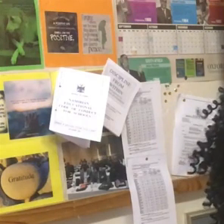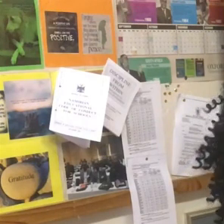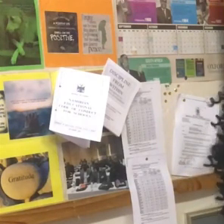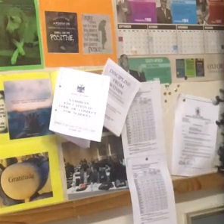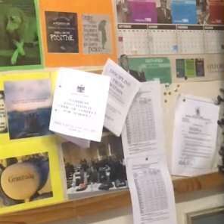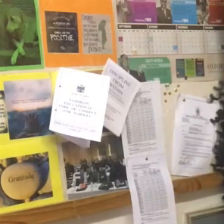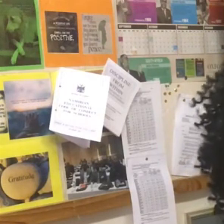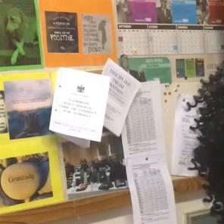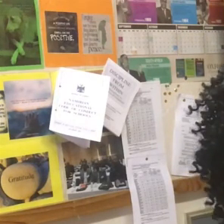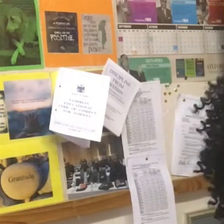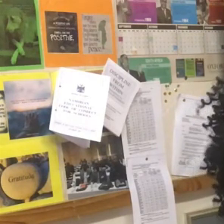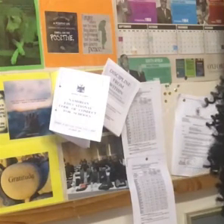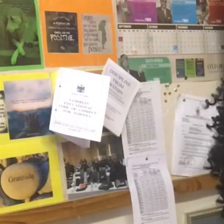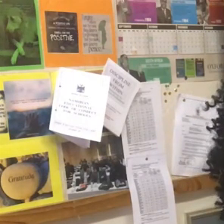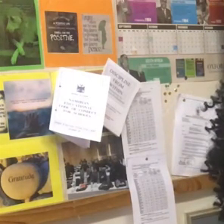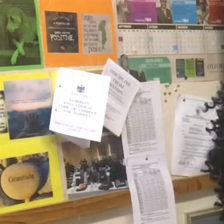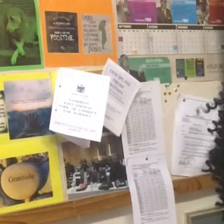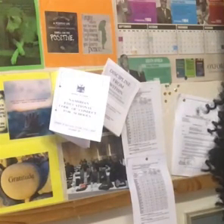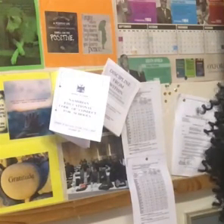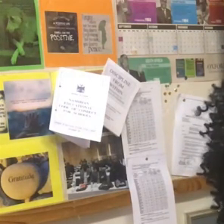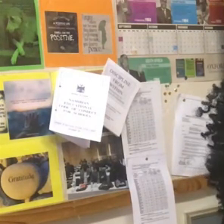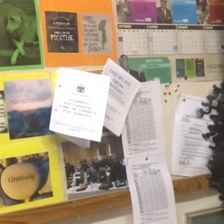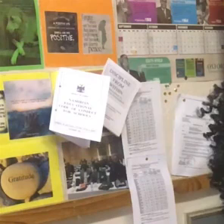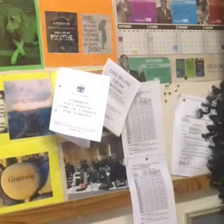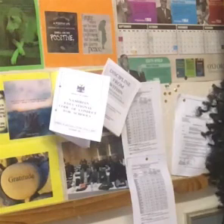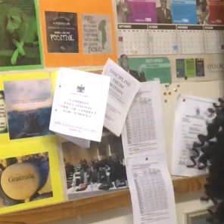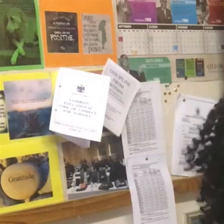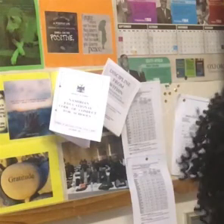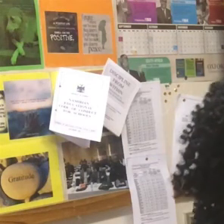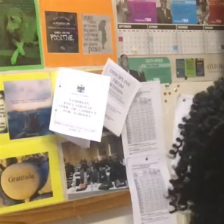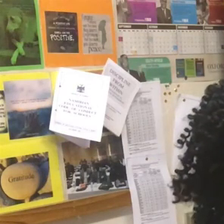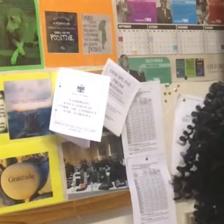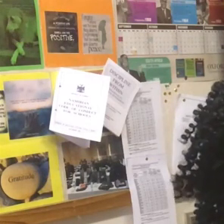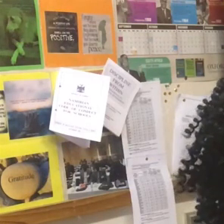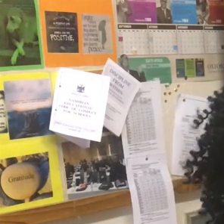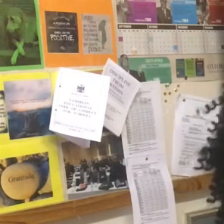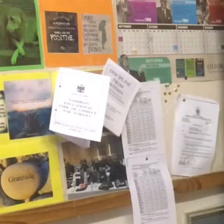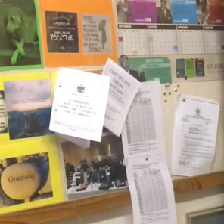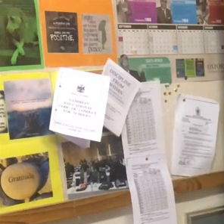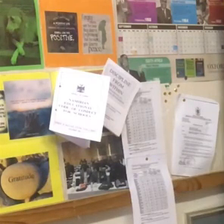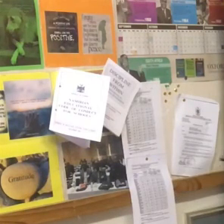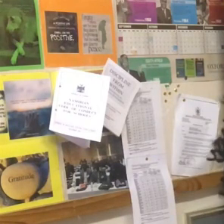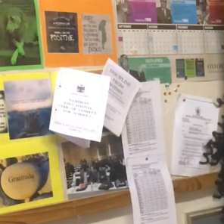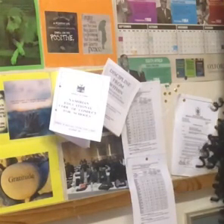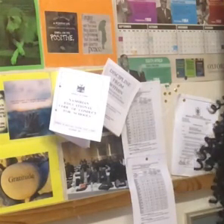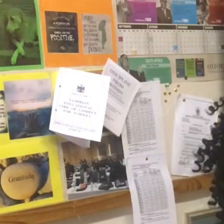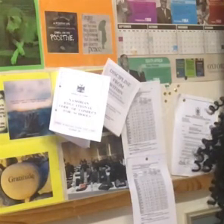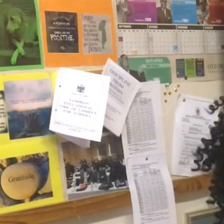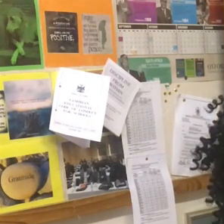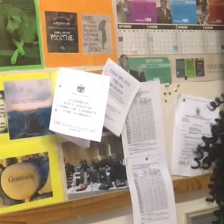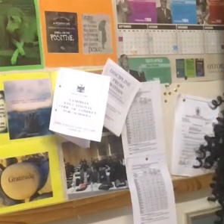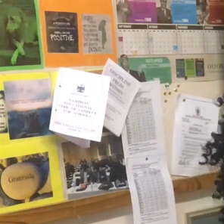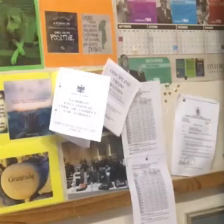Education in Windhoek, so that the learners can work on them during this COVID-19 while